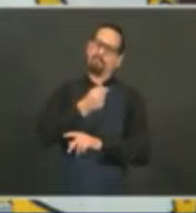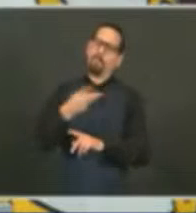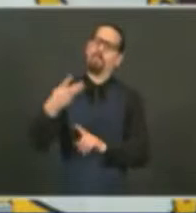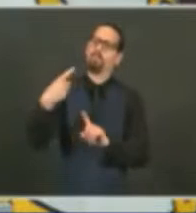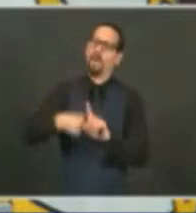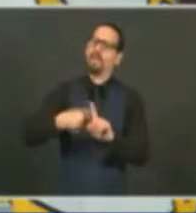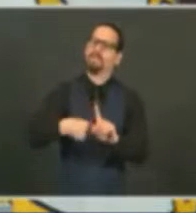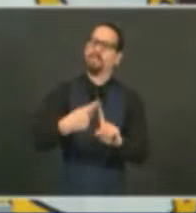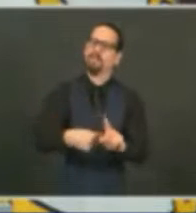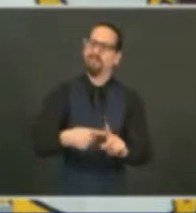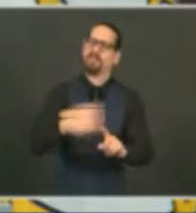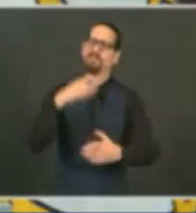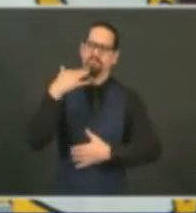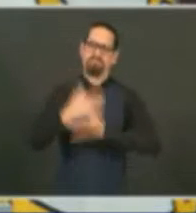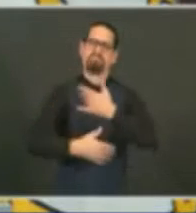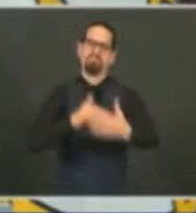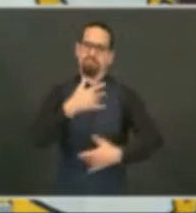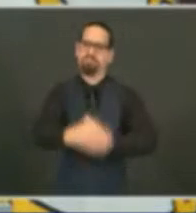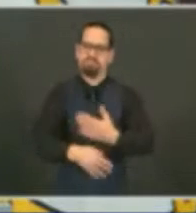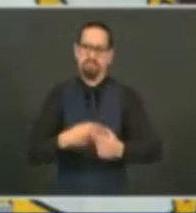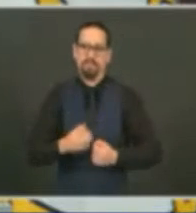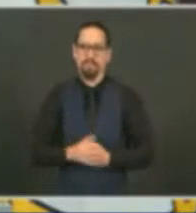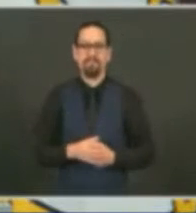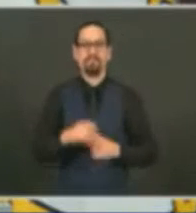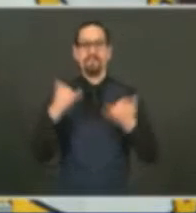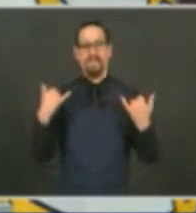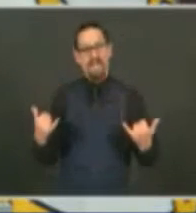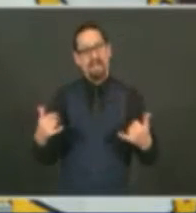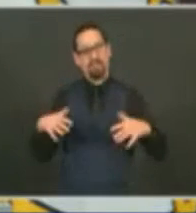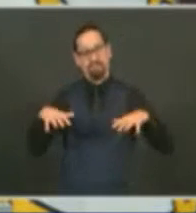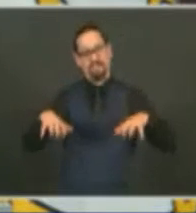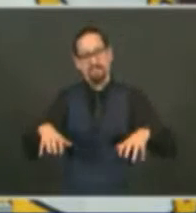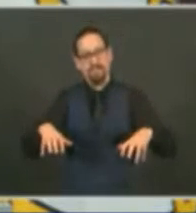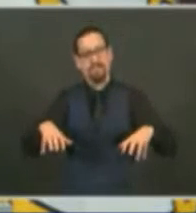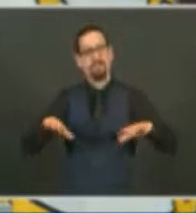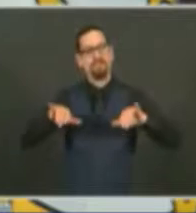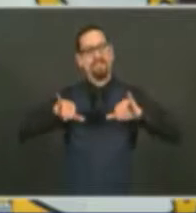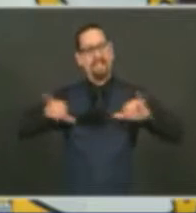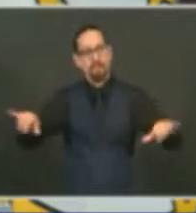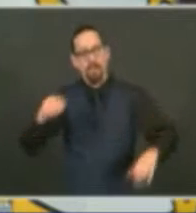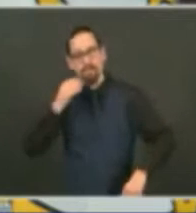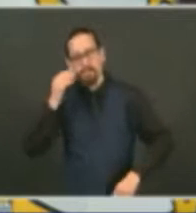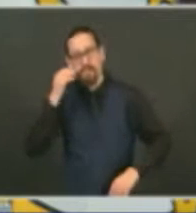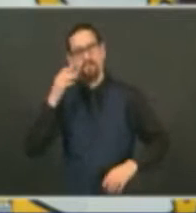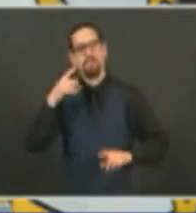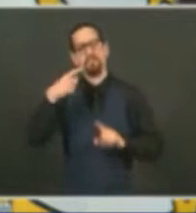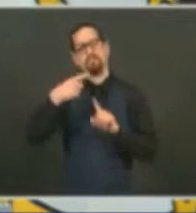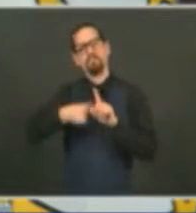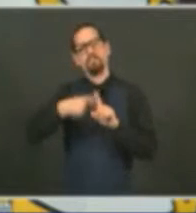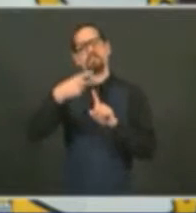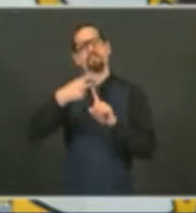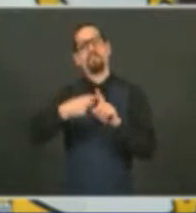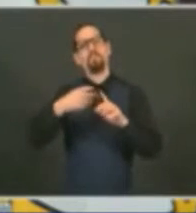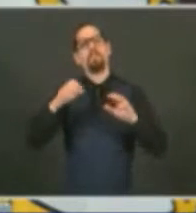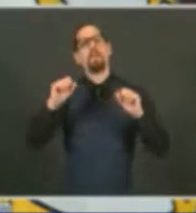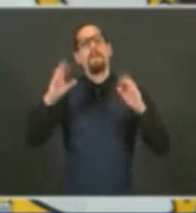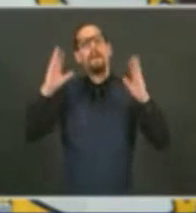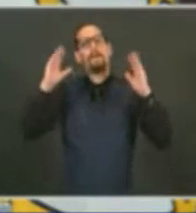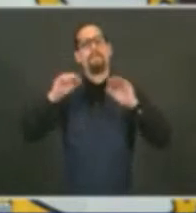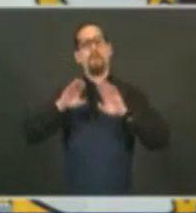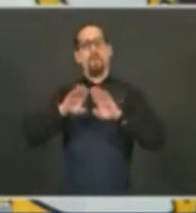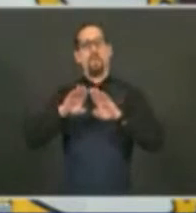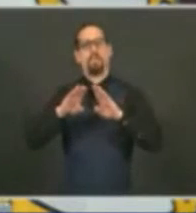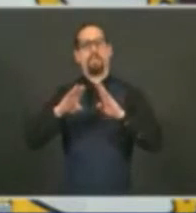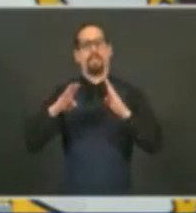regulations around the pause and closing businesses will be able to be eased up, we all need to settle in for months